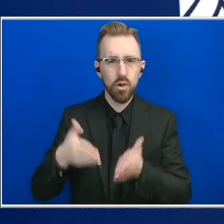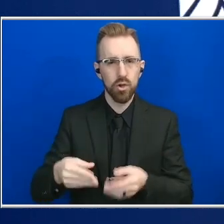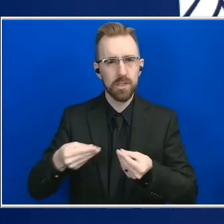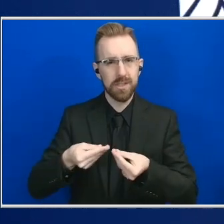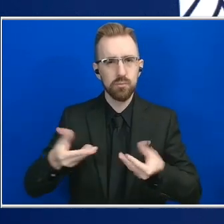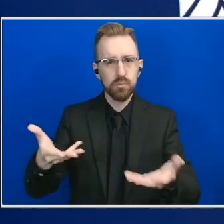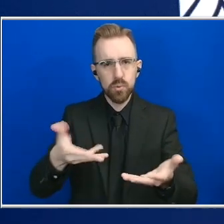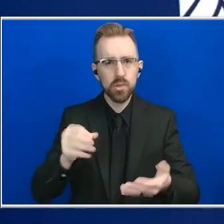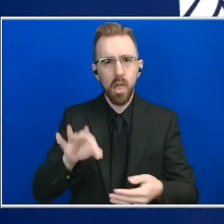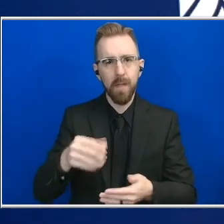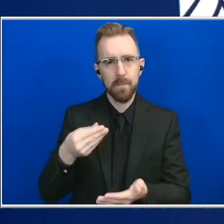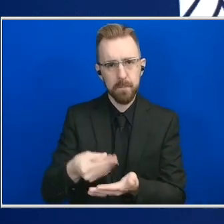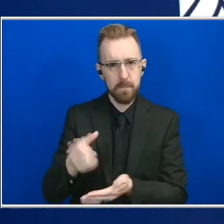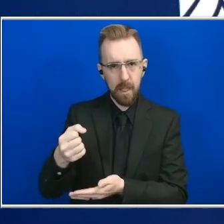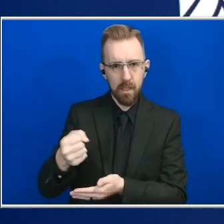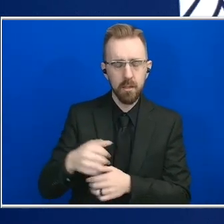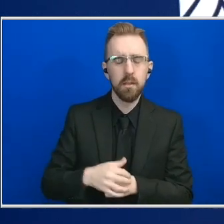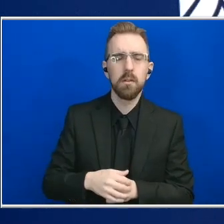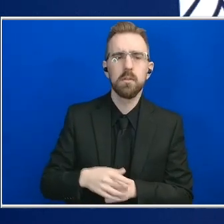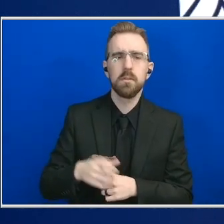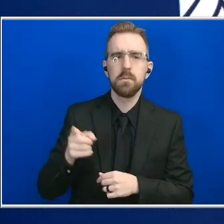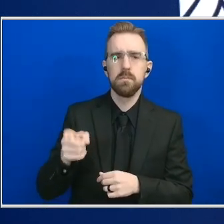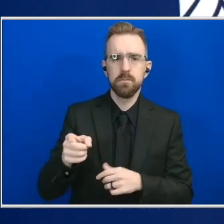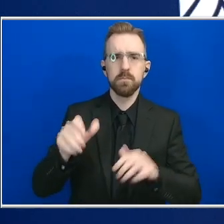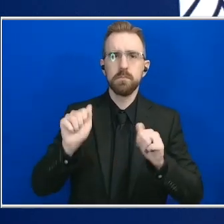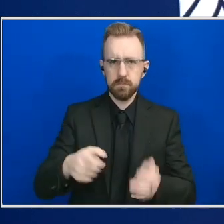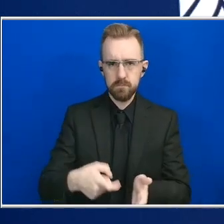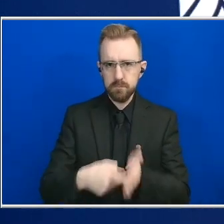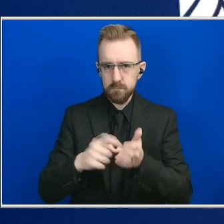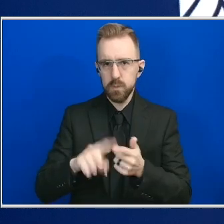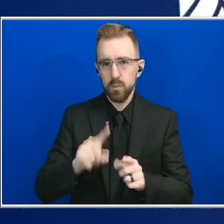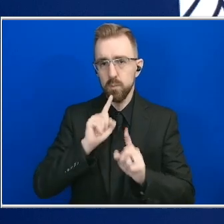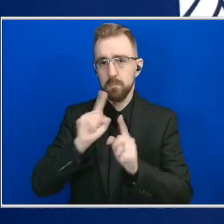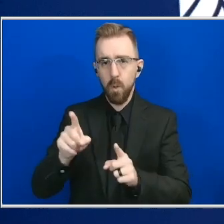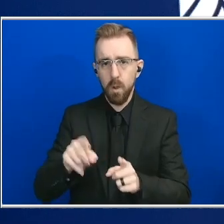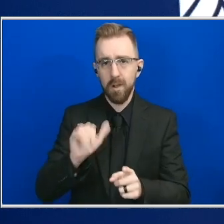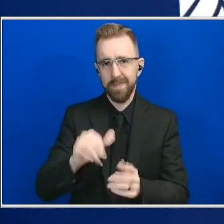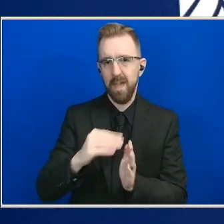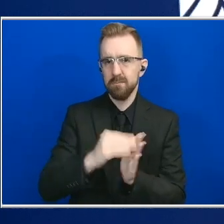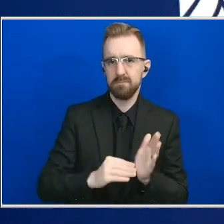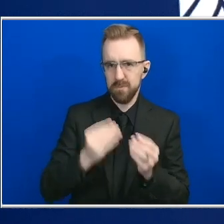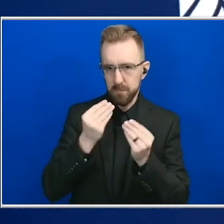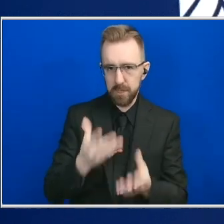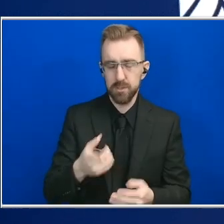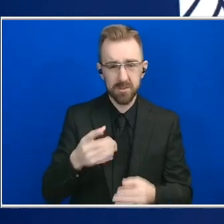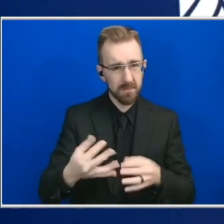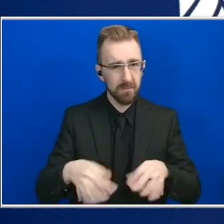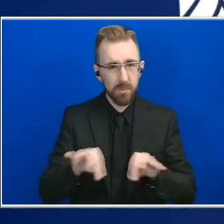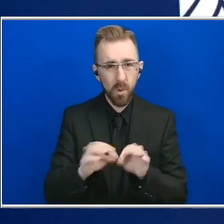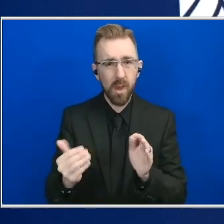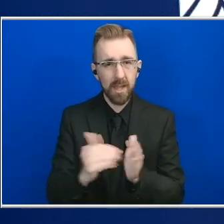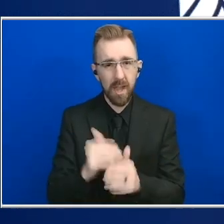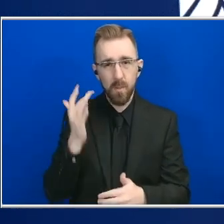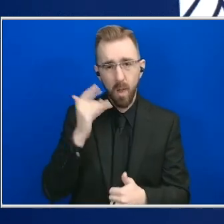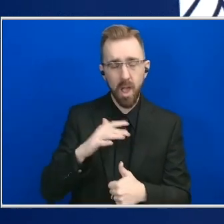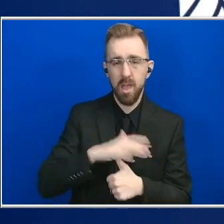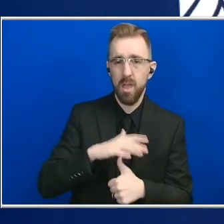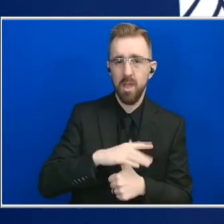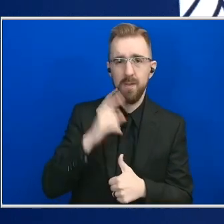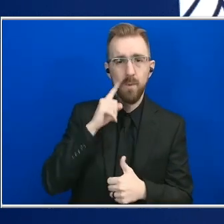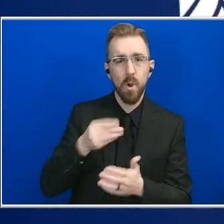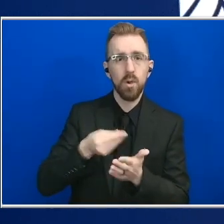they can be mandated to report this. This is very important, again, number one, for consumer